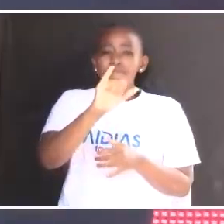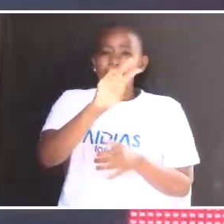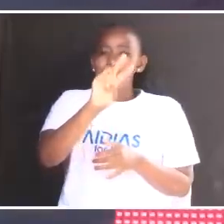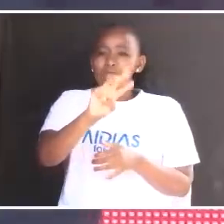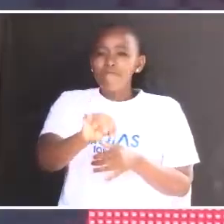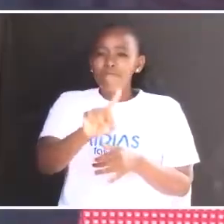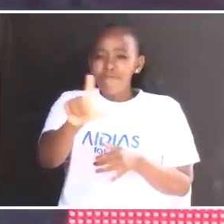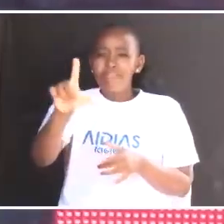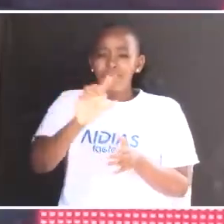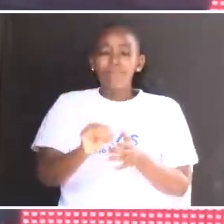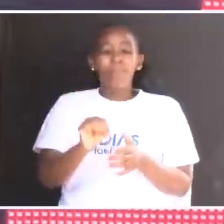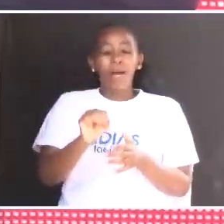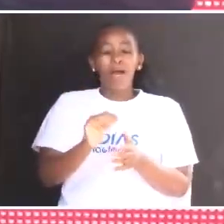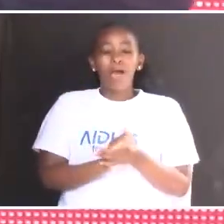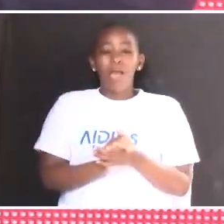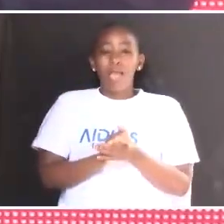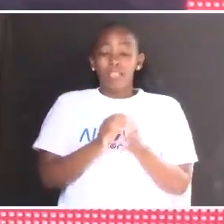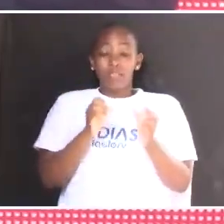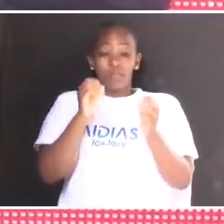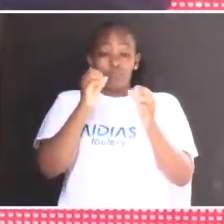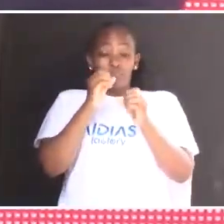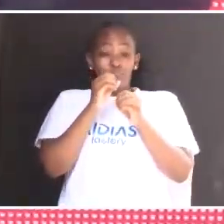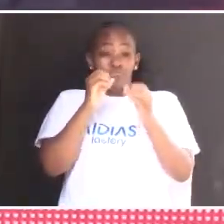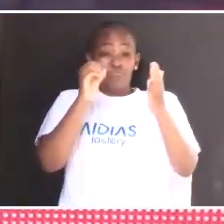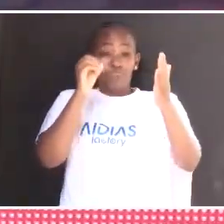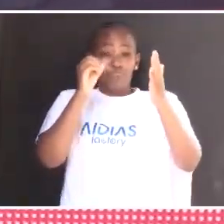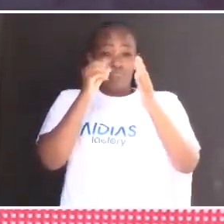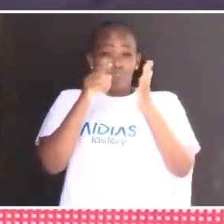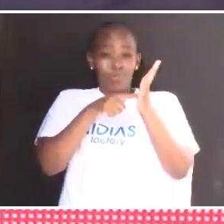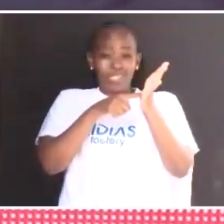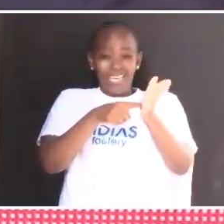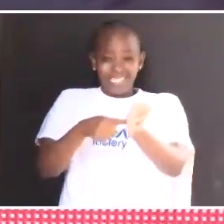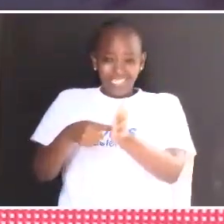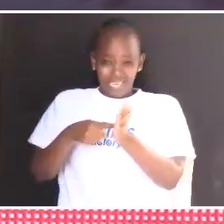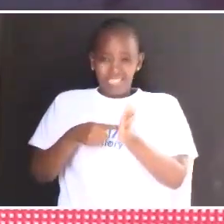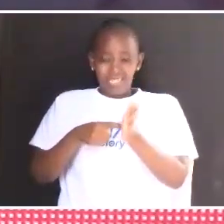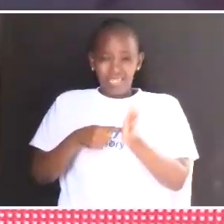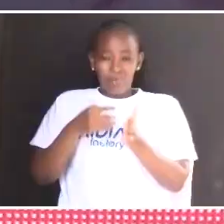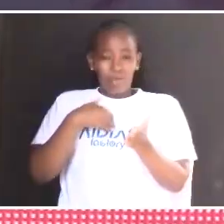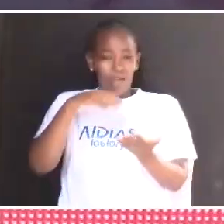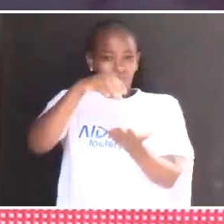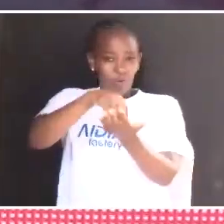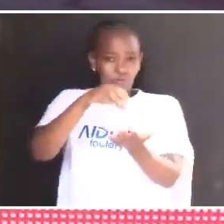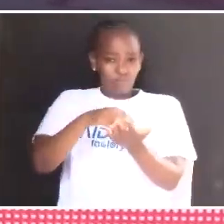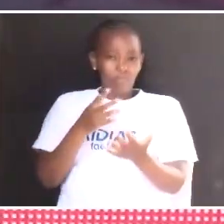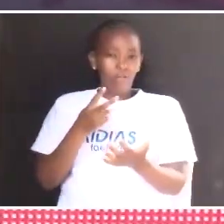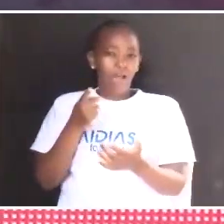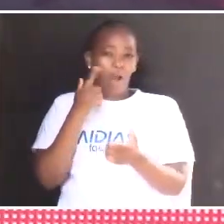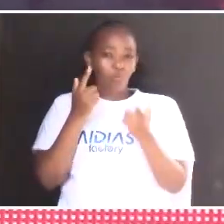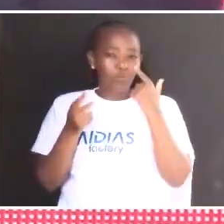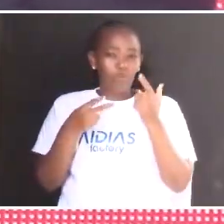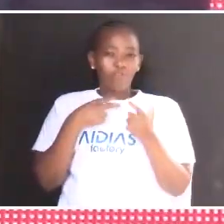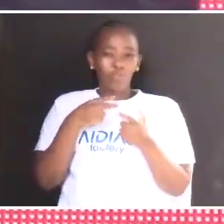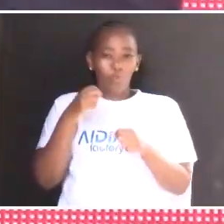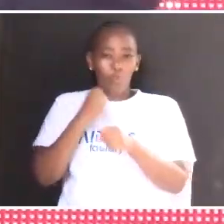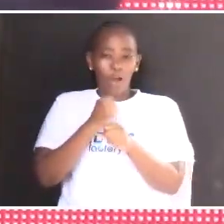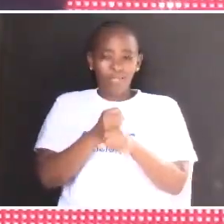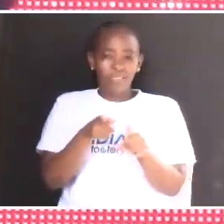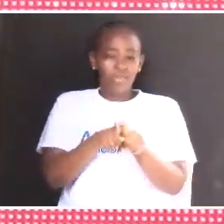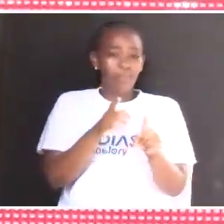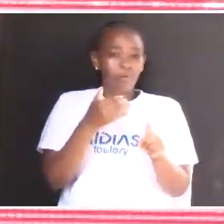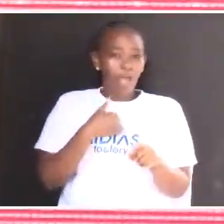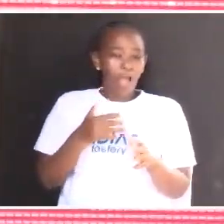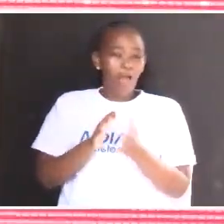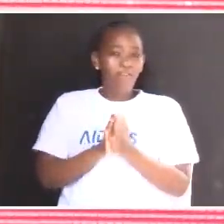broadcast. There are two things at play there. Kuna the content, which is the audiovisual work, and then kuna